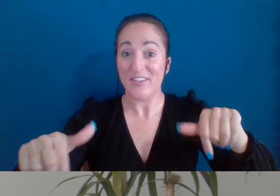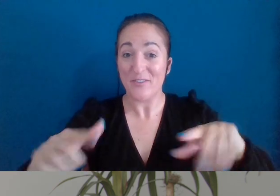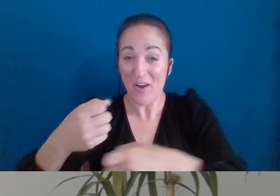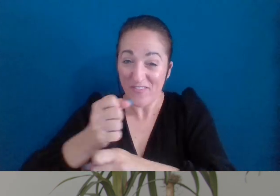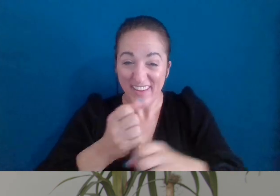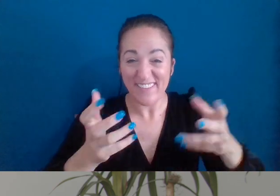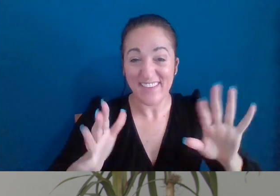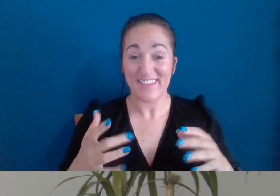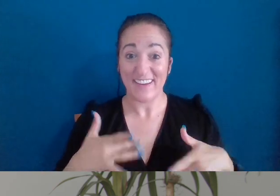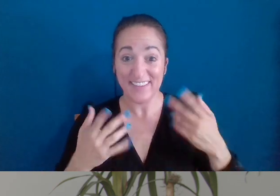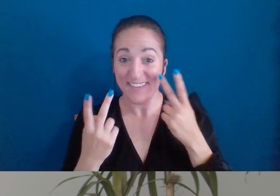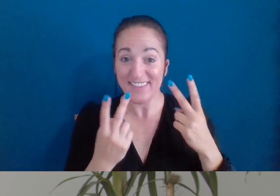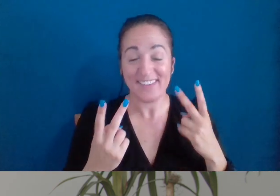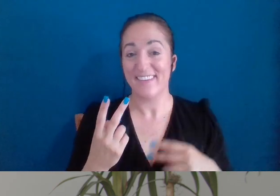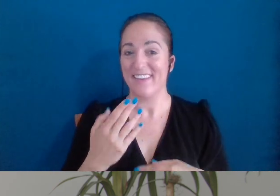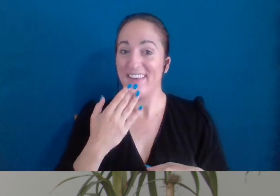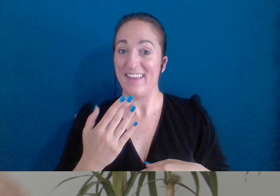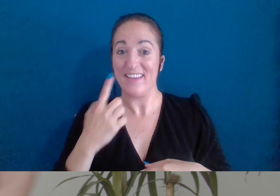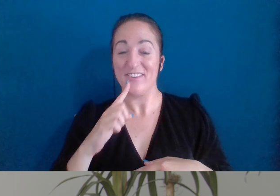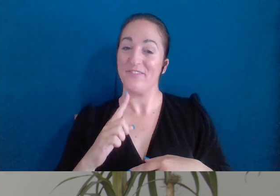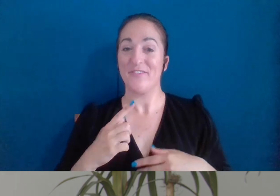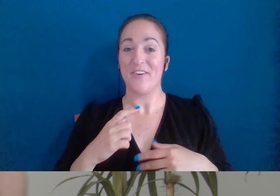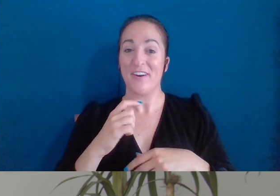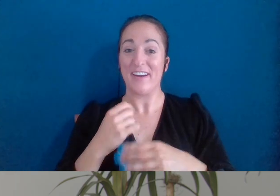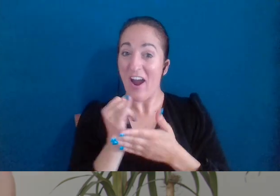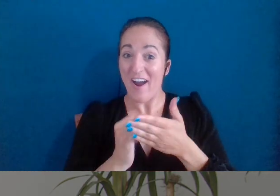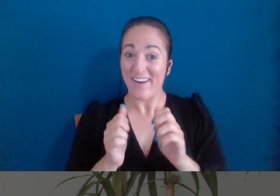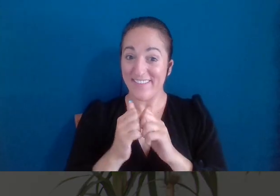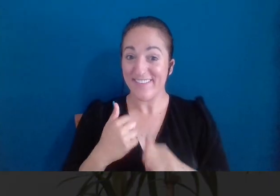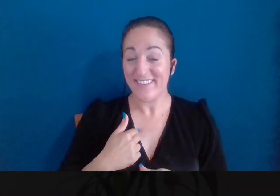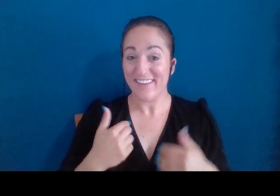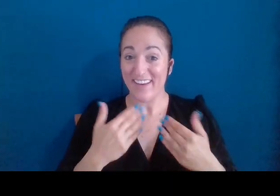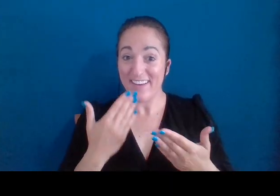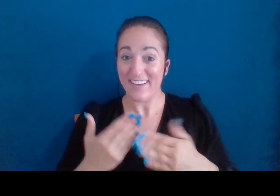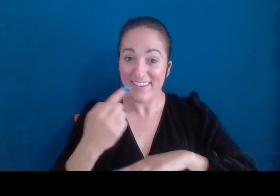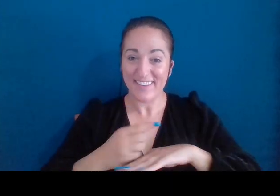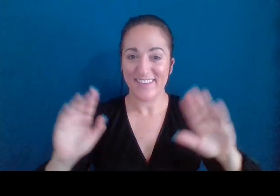Thanks for doing that with me. And have a great day. Bye.